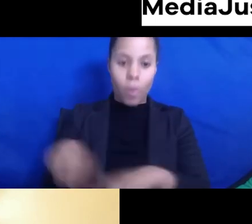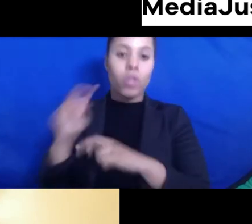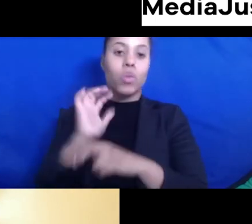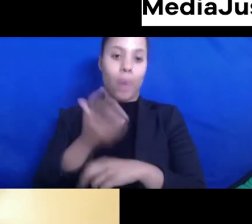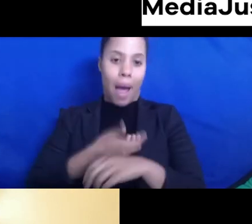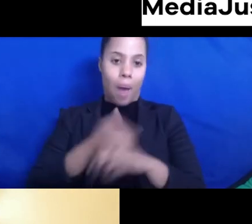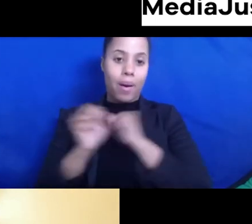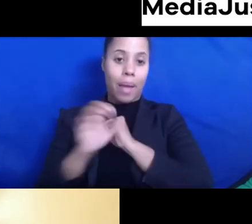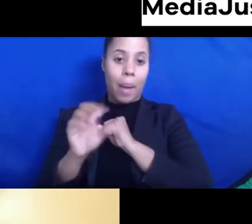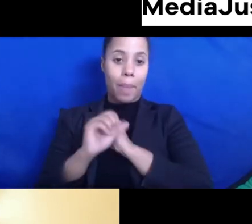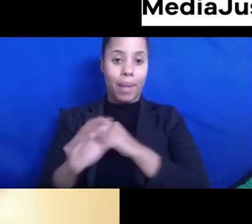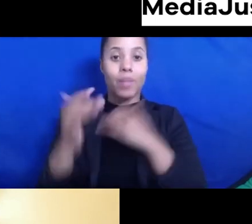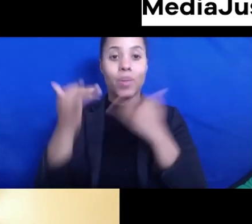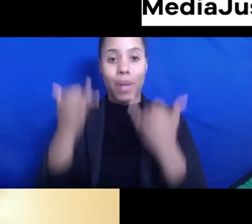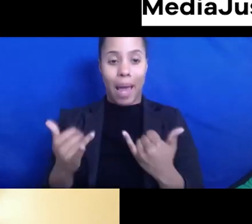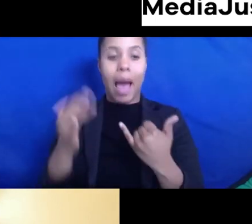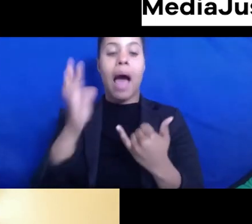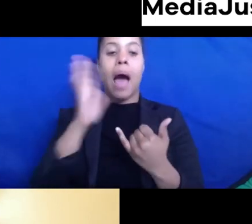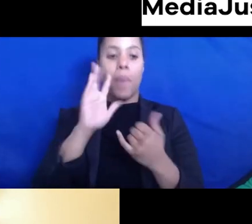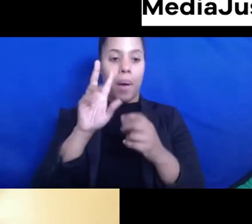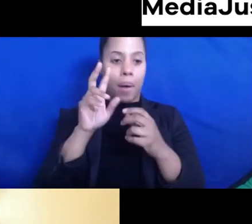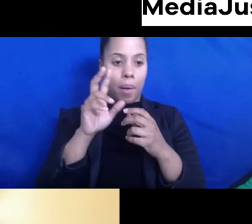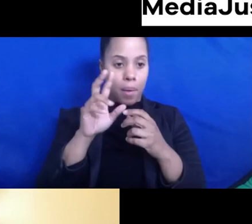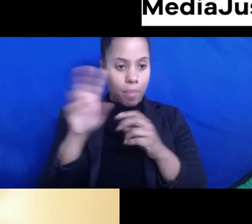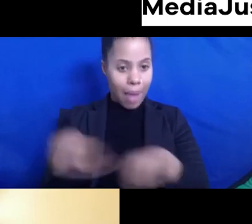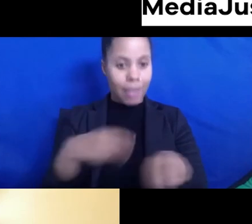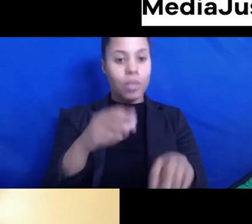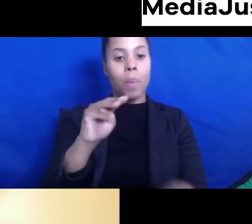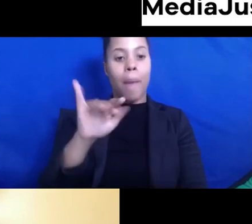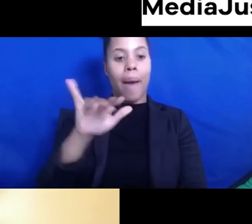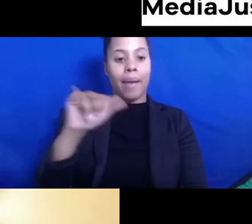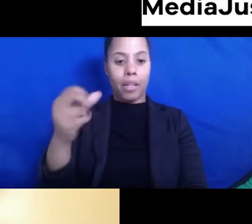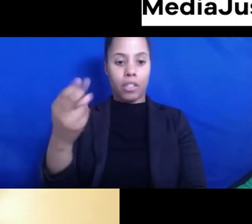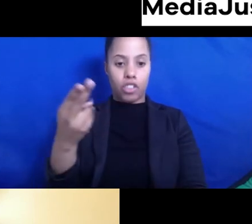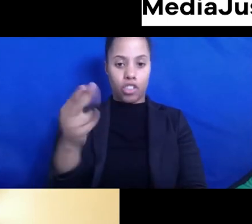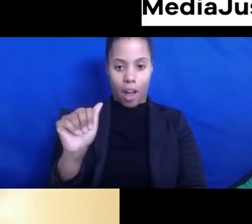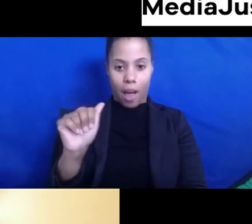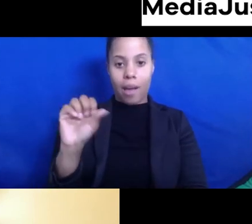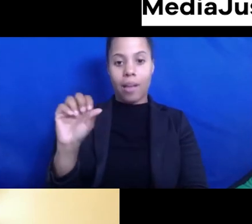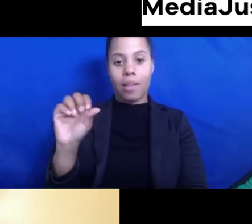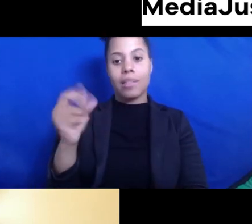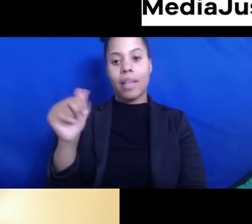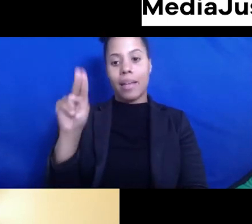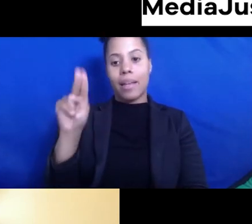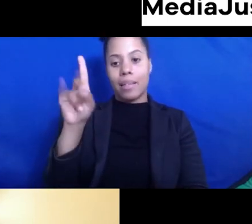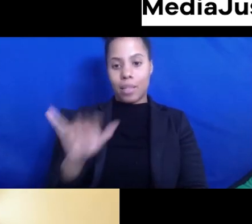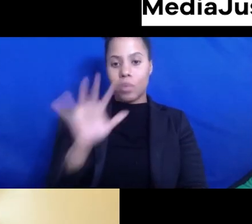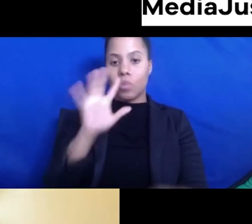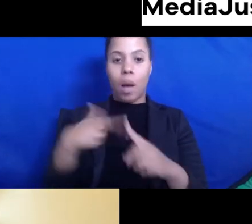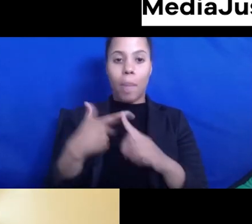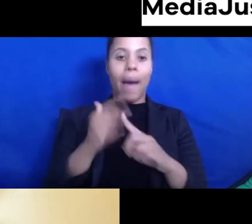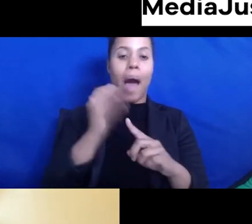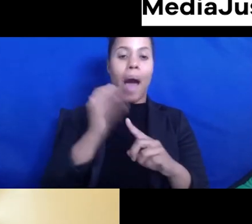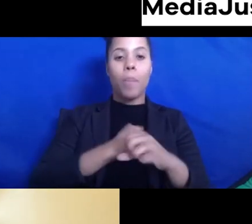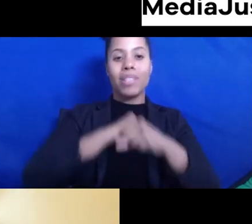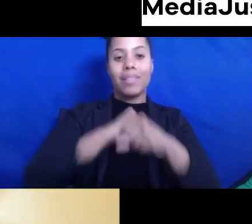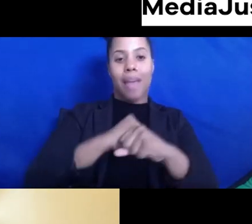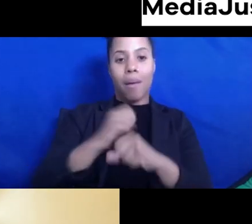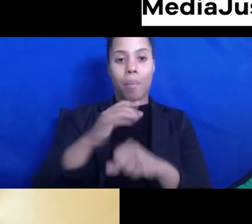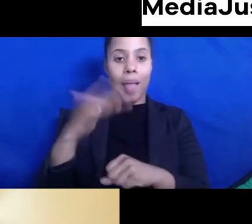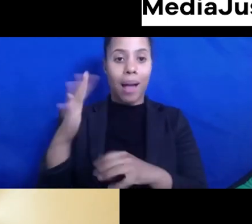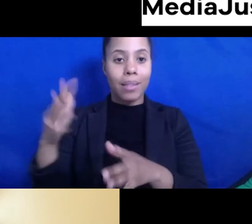that, I'm gonna pass it to Myaisha and Sandy to talk about our Protect Black Dissent campaign. Yeah, that's